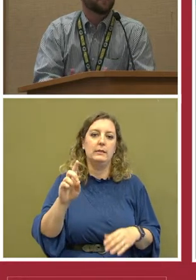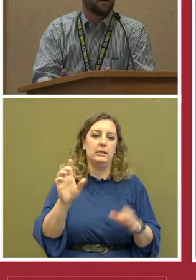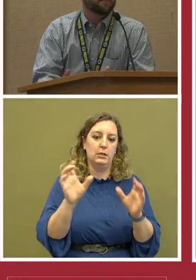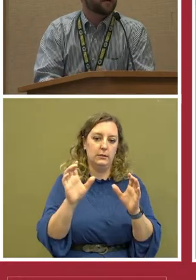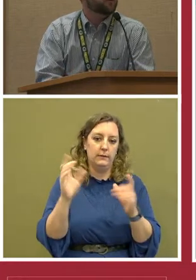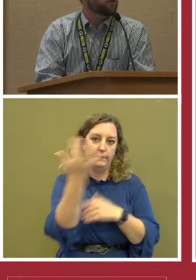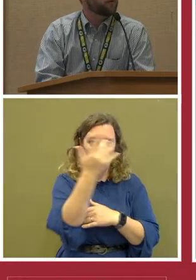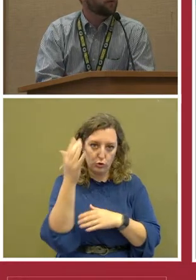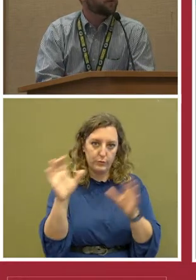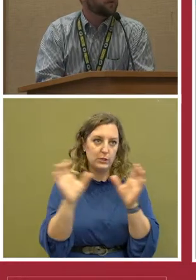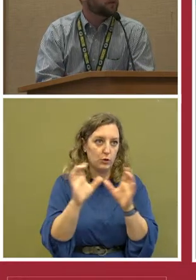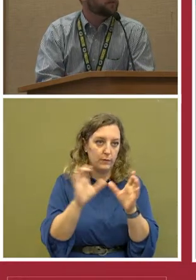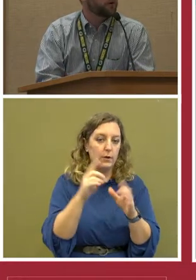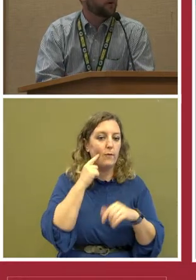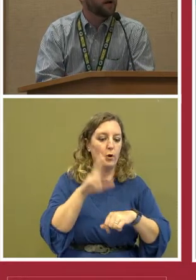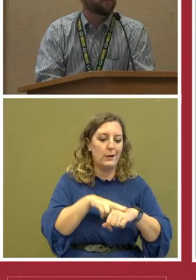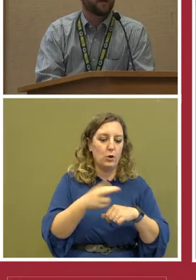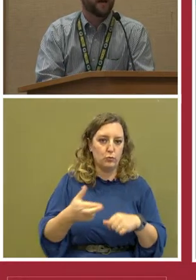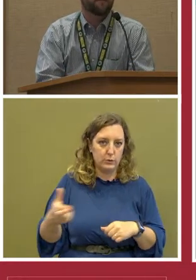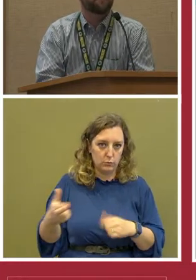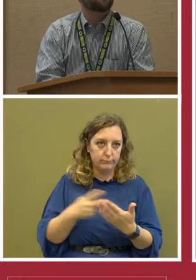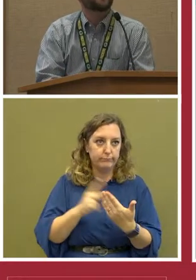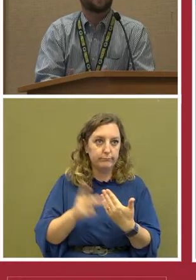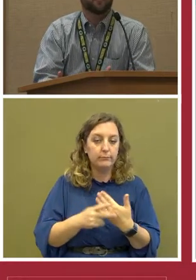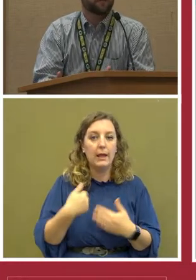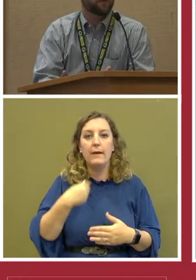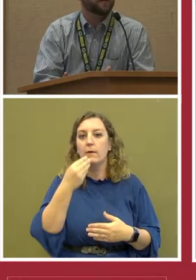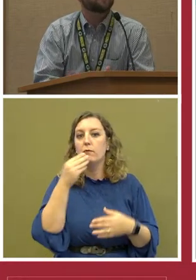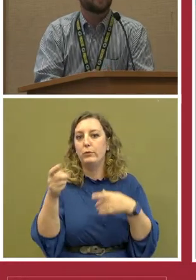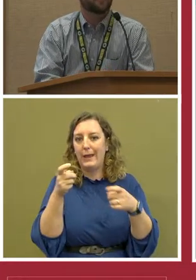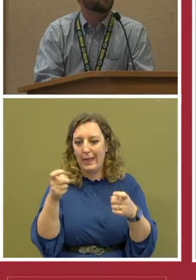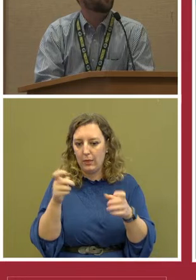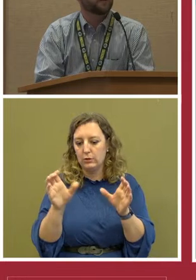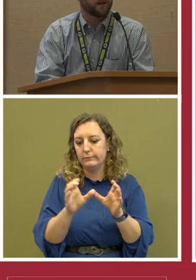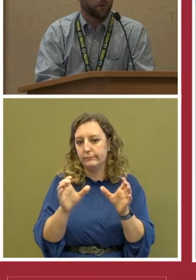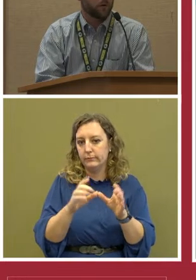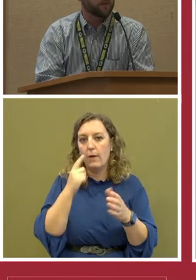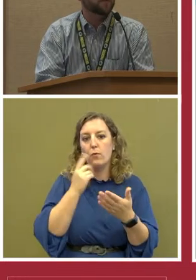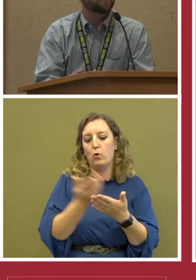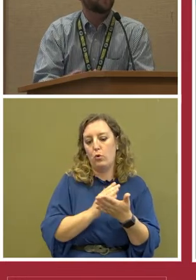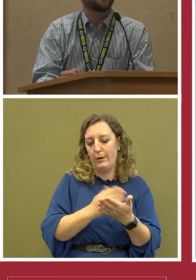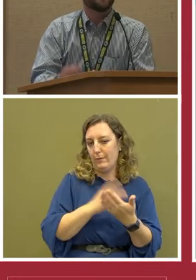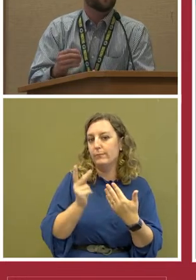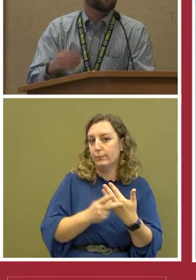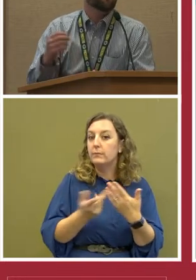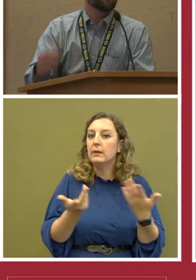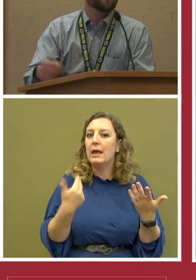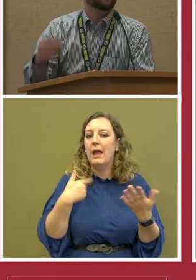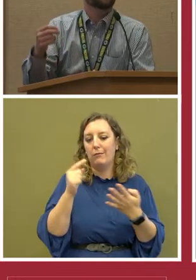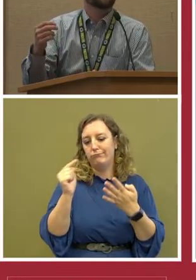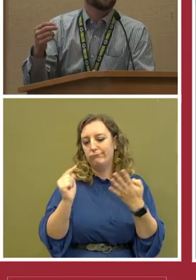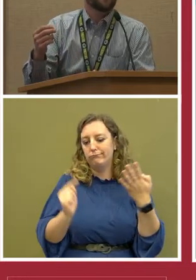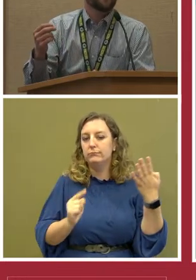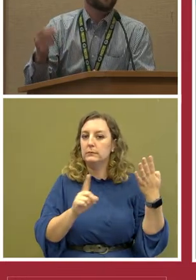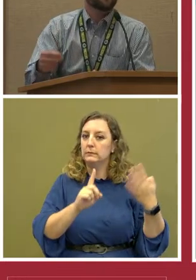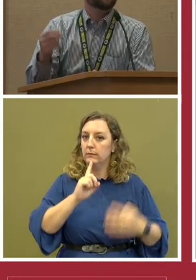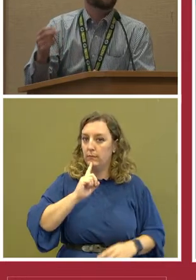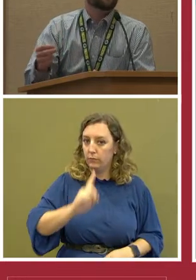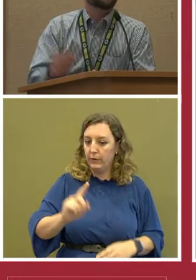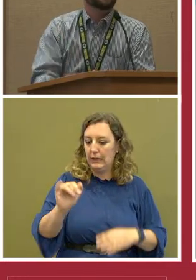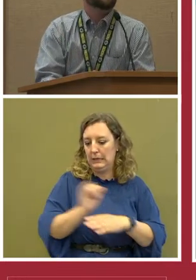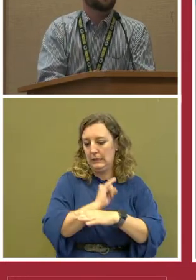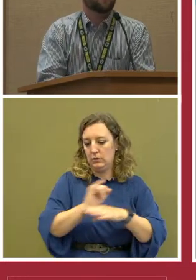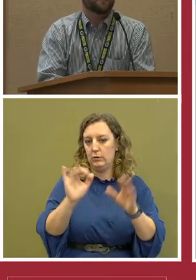our natural resources program. We have food handlers permits in our culinary programs. And so we have real